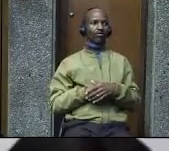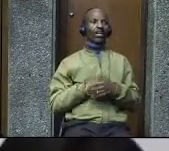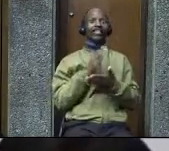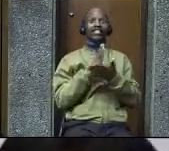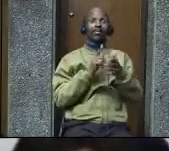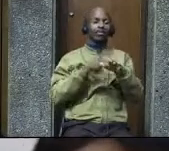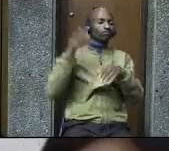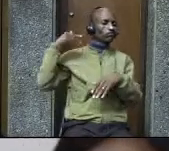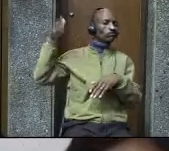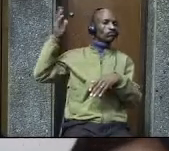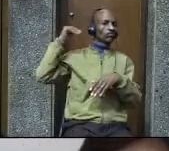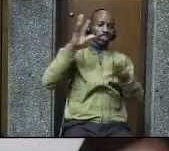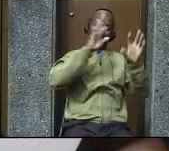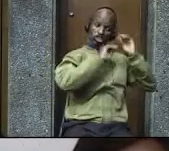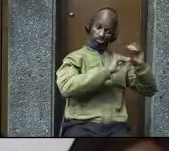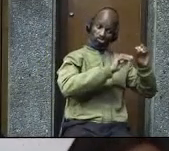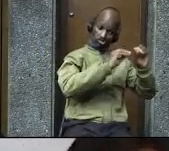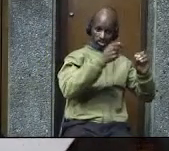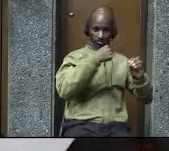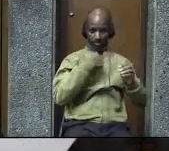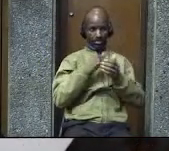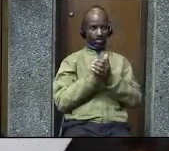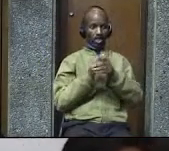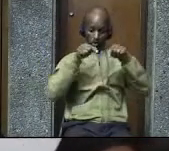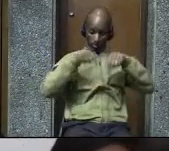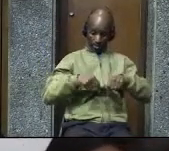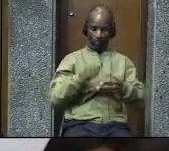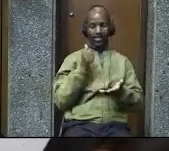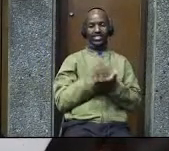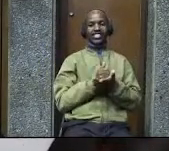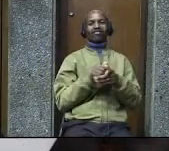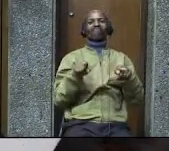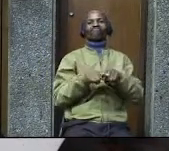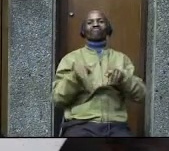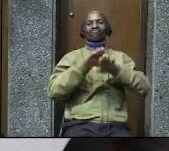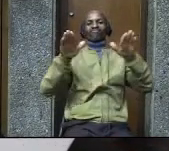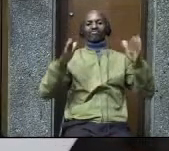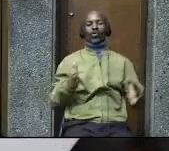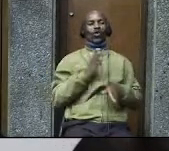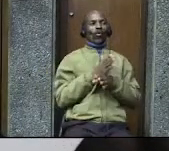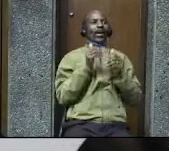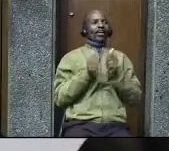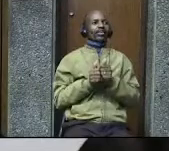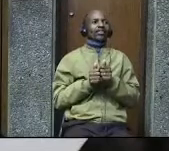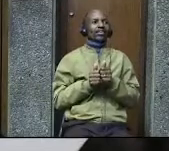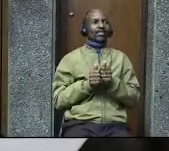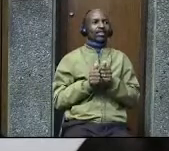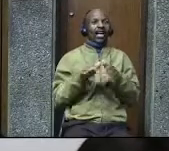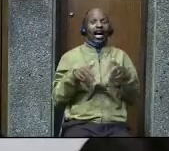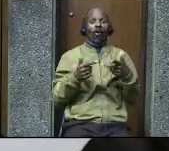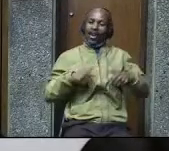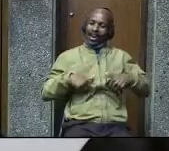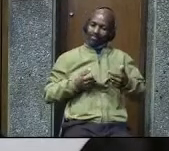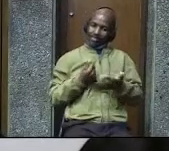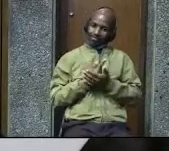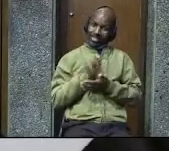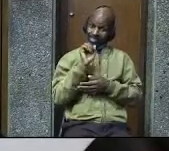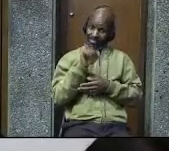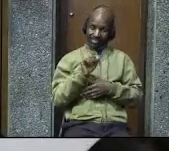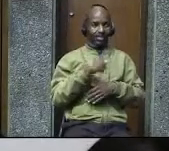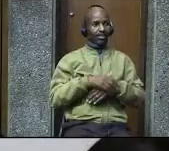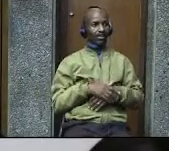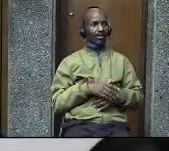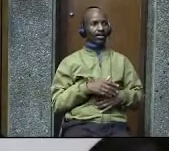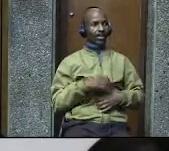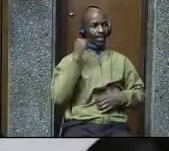Some time back, she was my teacher. Today we're seated together, we're colleagues. You see how life is, ne?